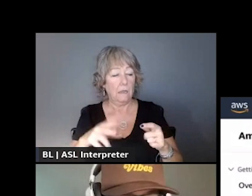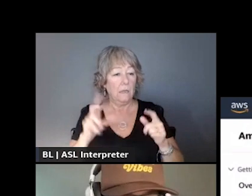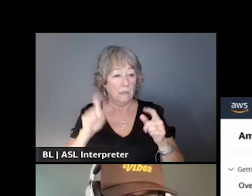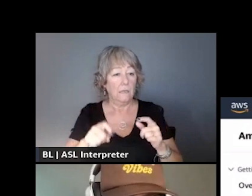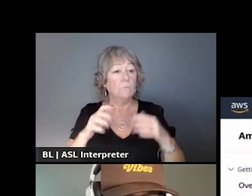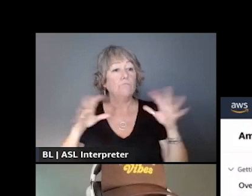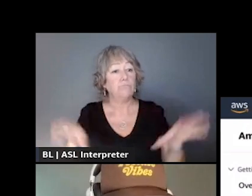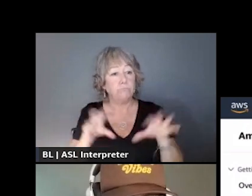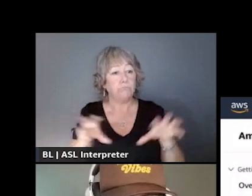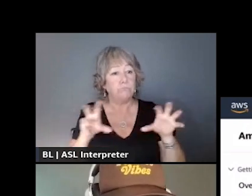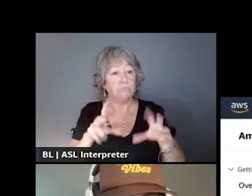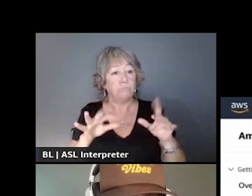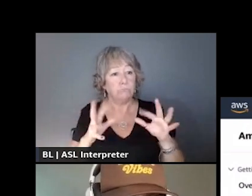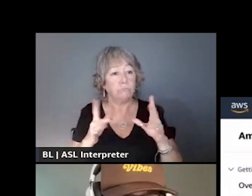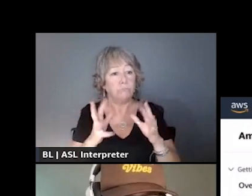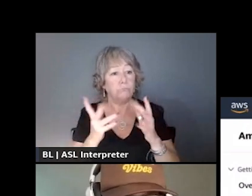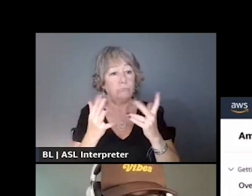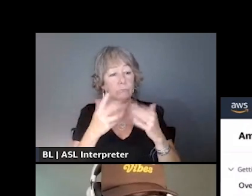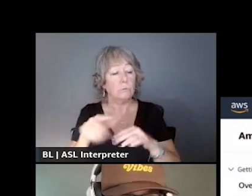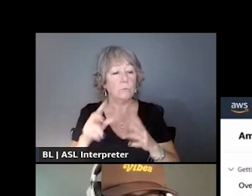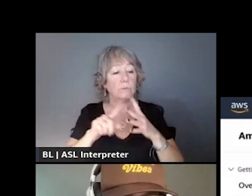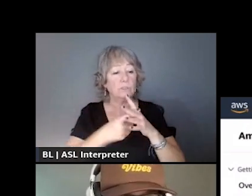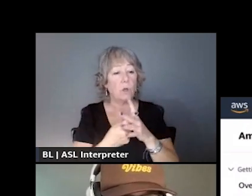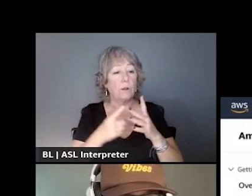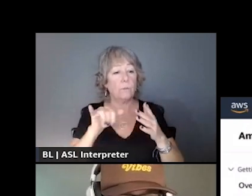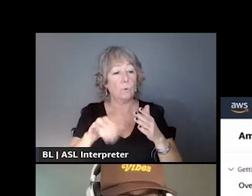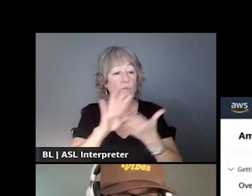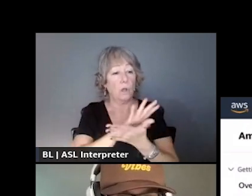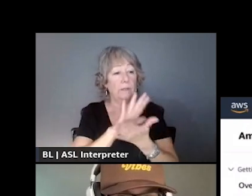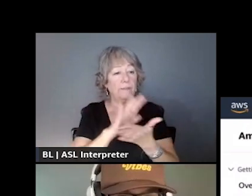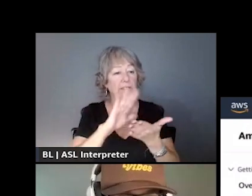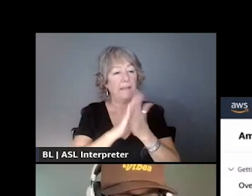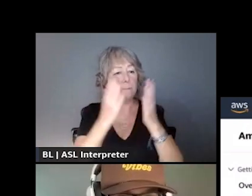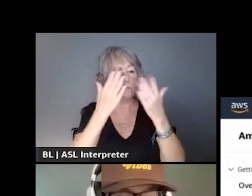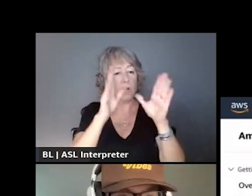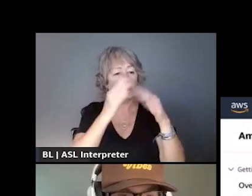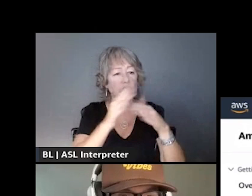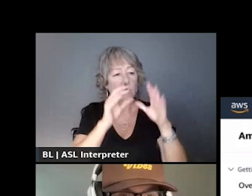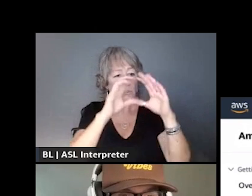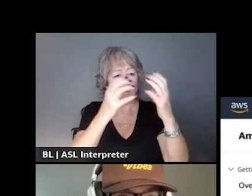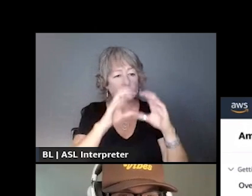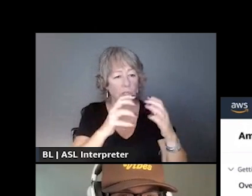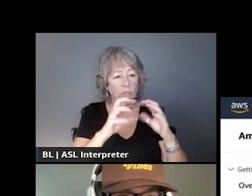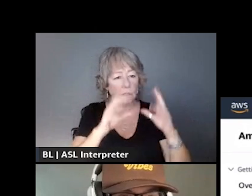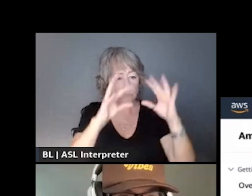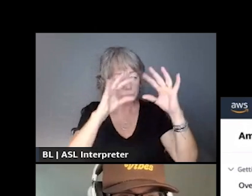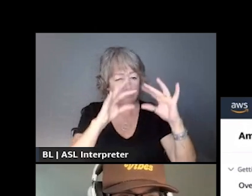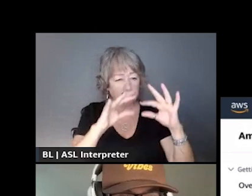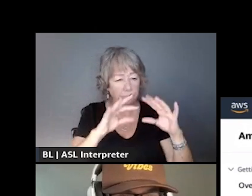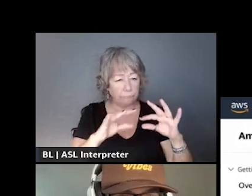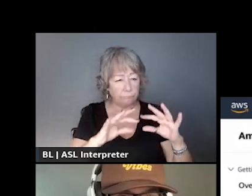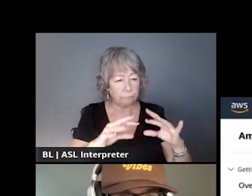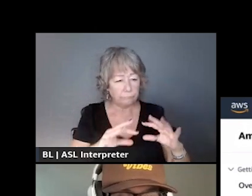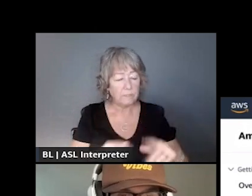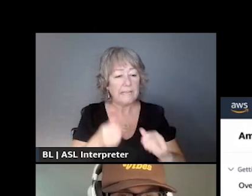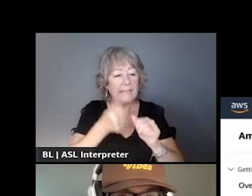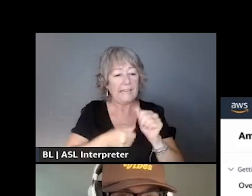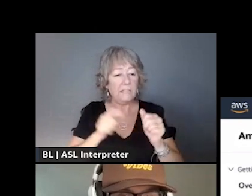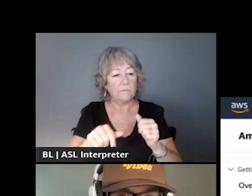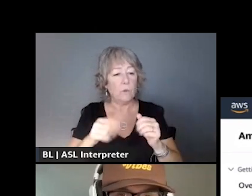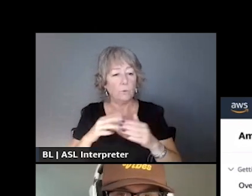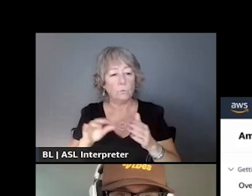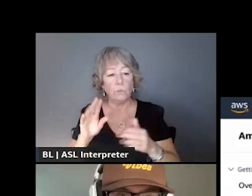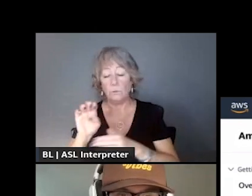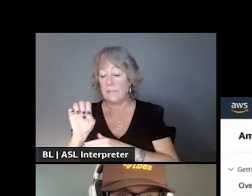and it'll start chunking those documents into smaller groups. Then it'll take each chunk, use the embeddings model,